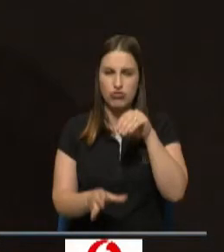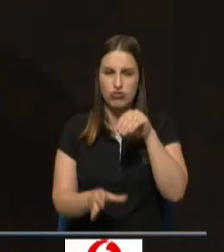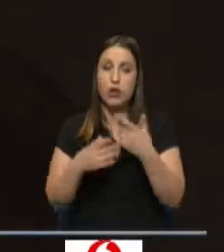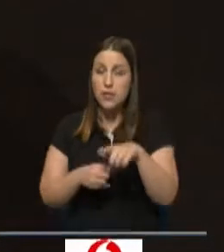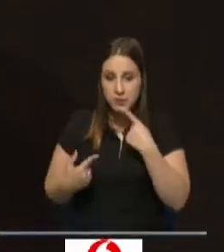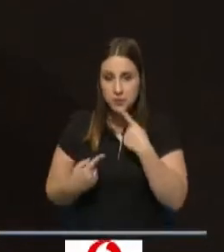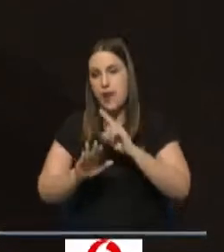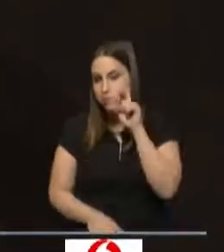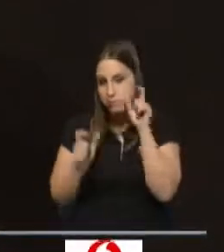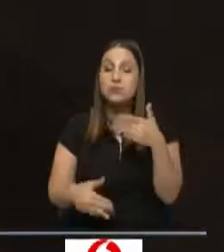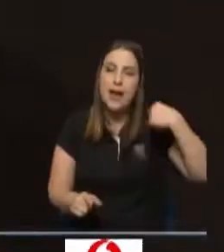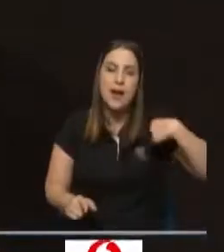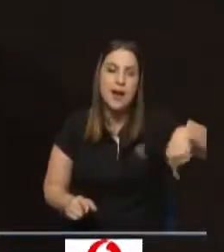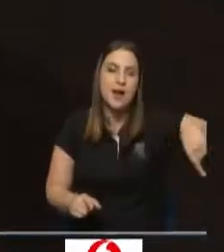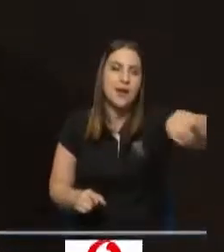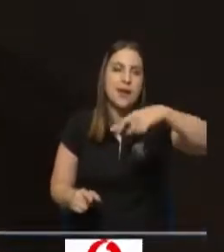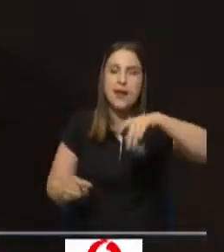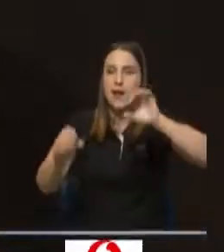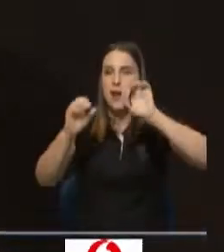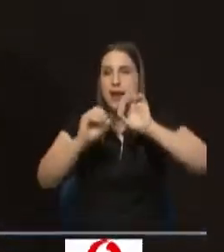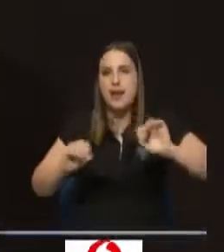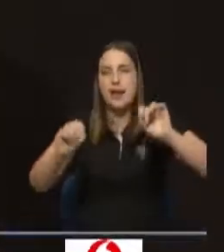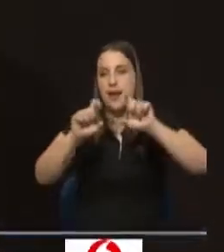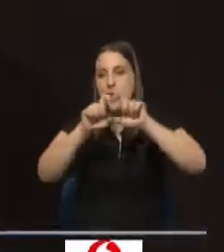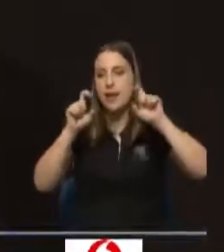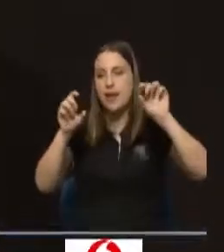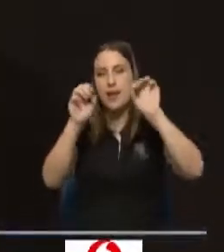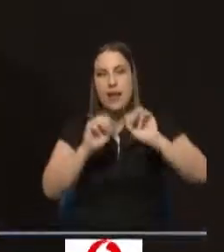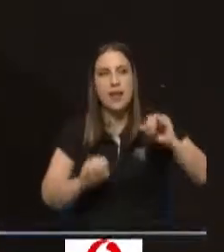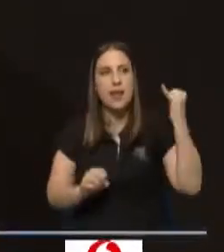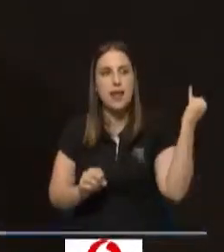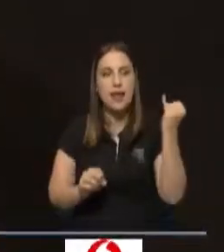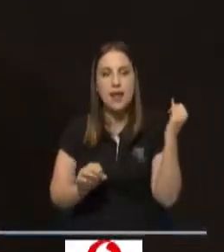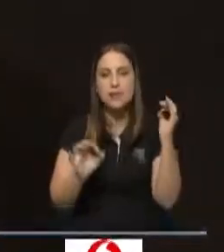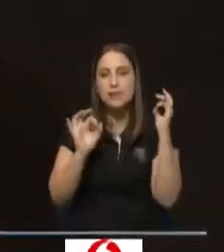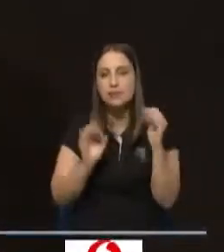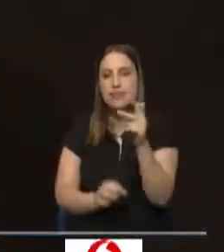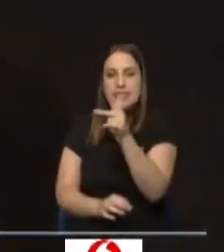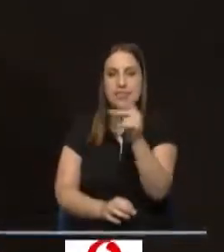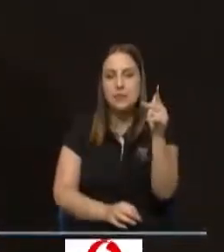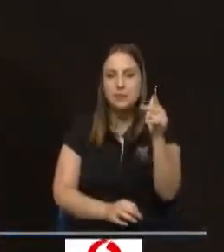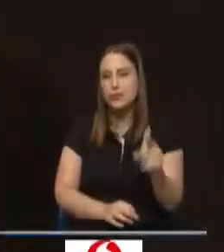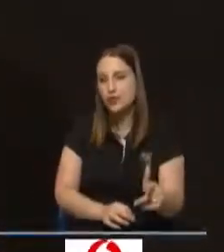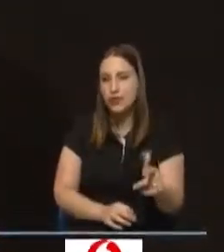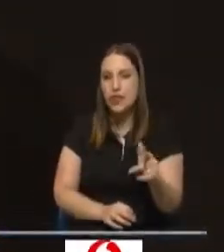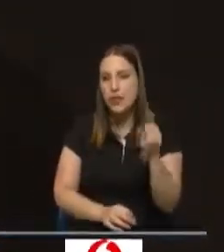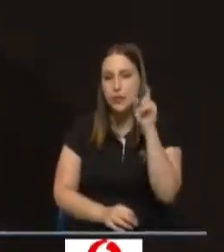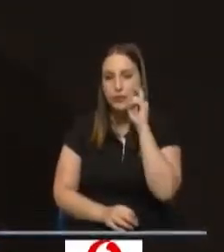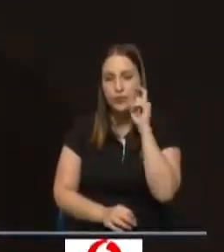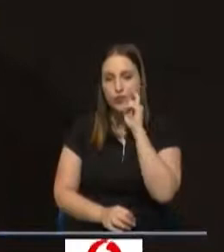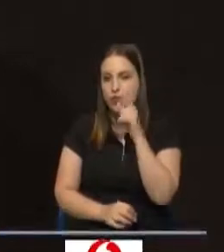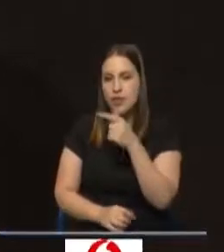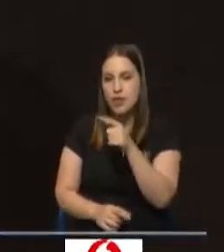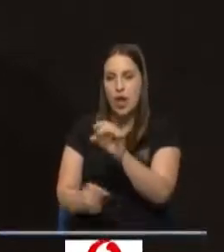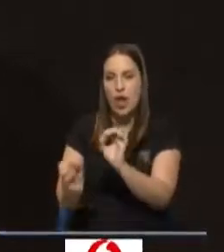of protection, but we know that no company, no institution is 100%